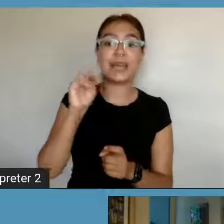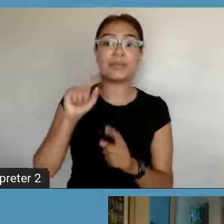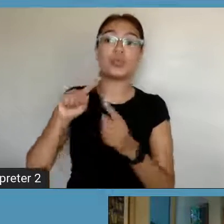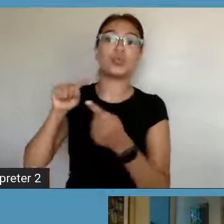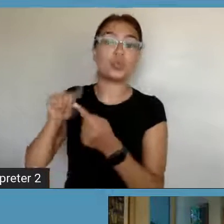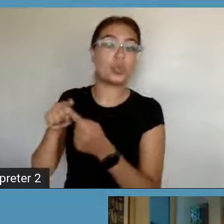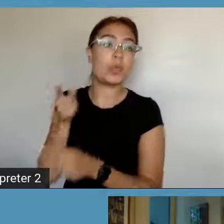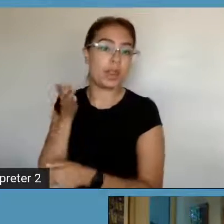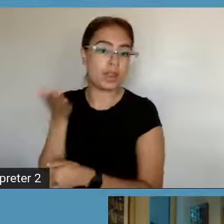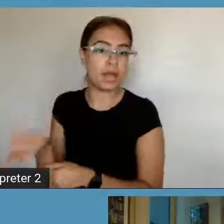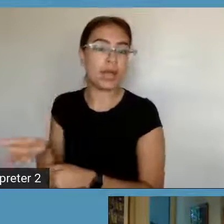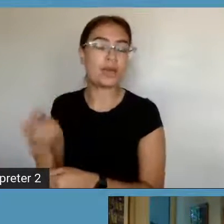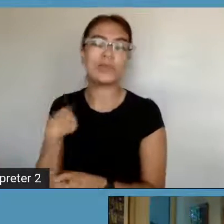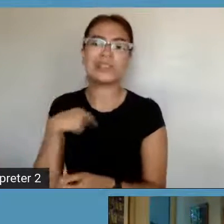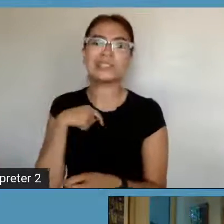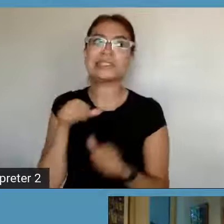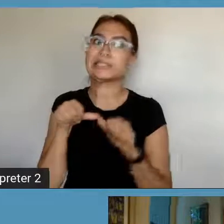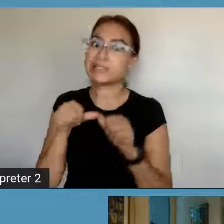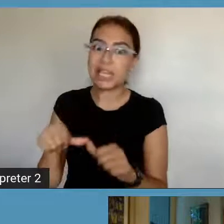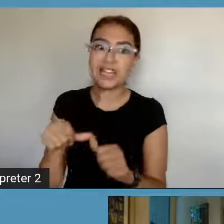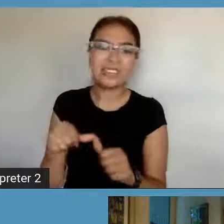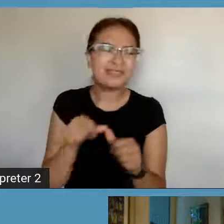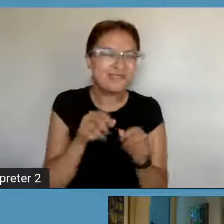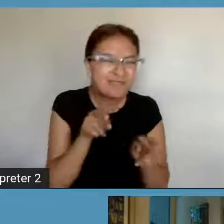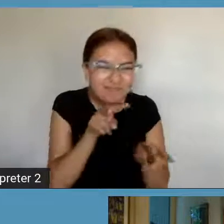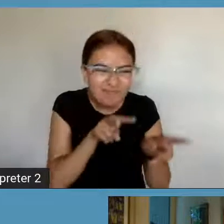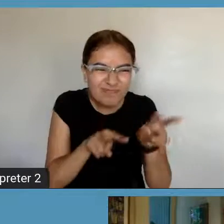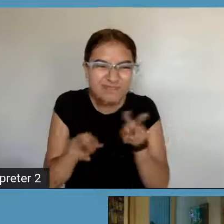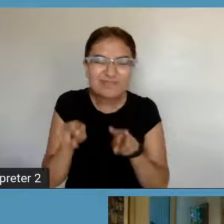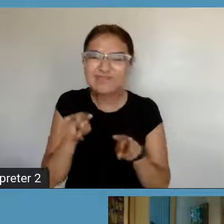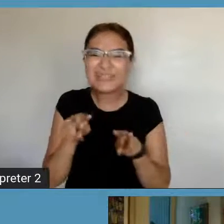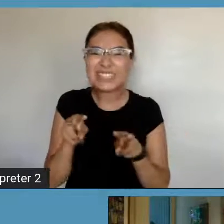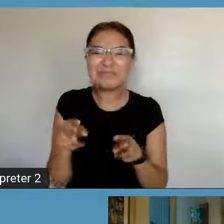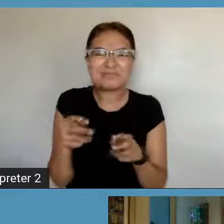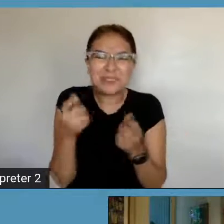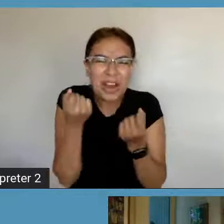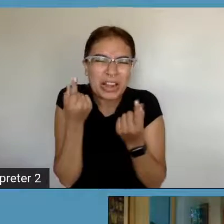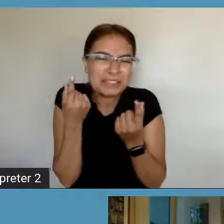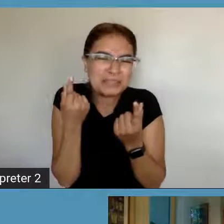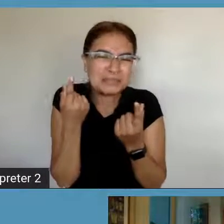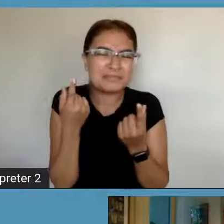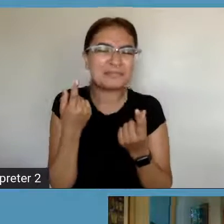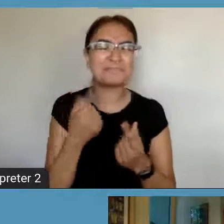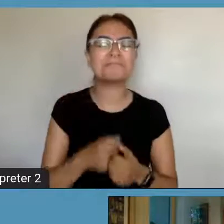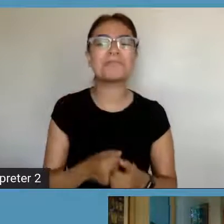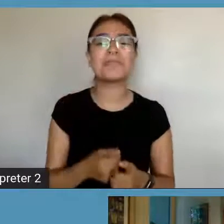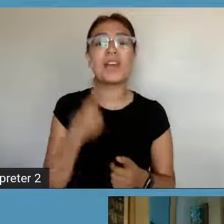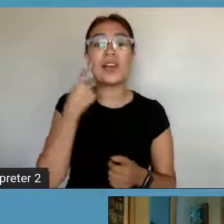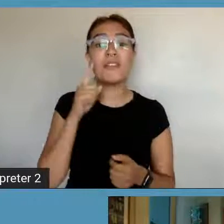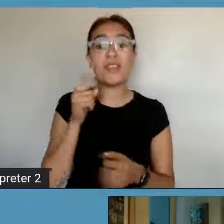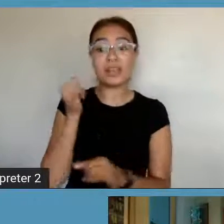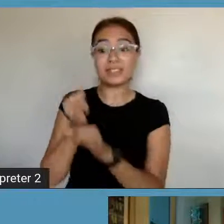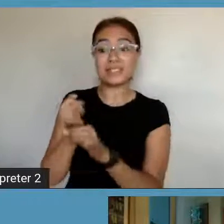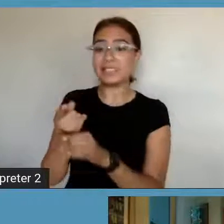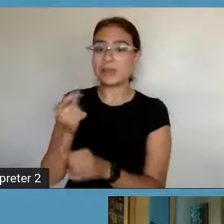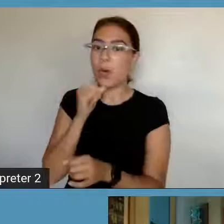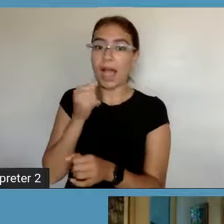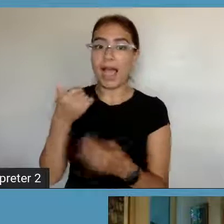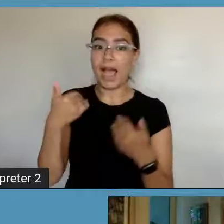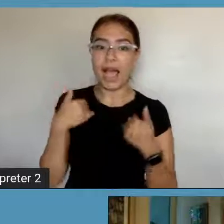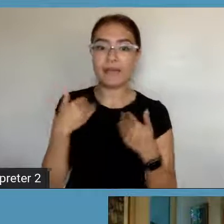the kinks. So we're all still trying to figure it out. For institutions that don't have the resources, again,